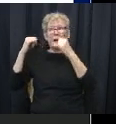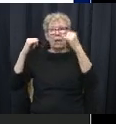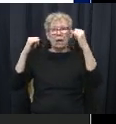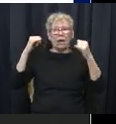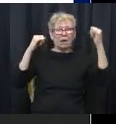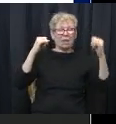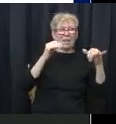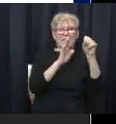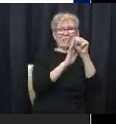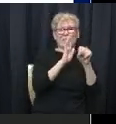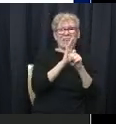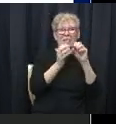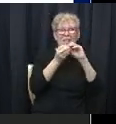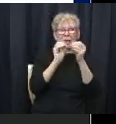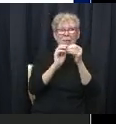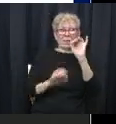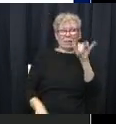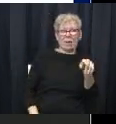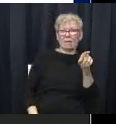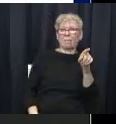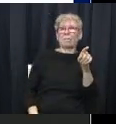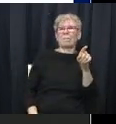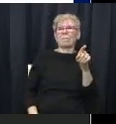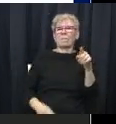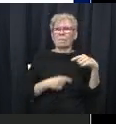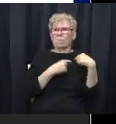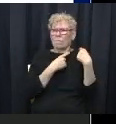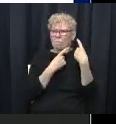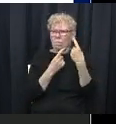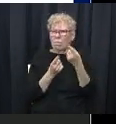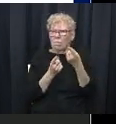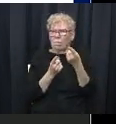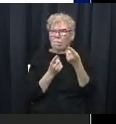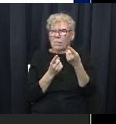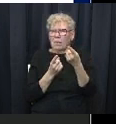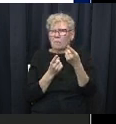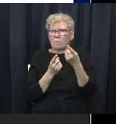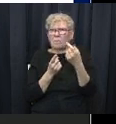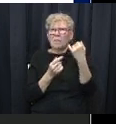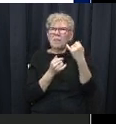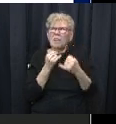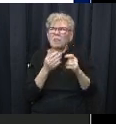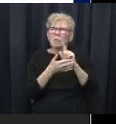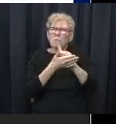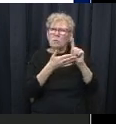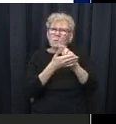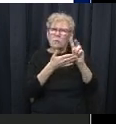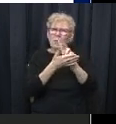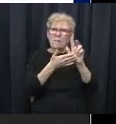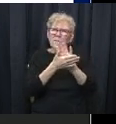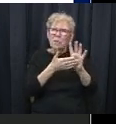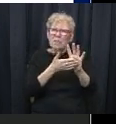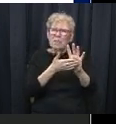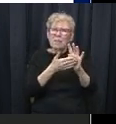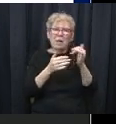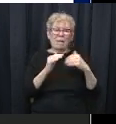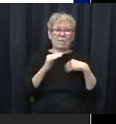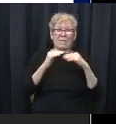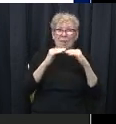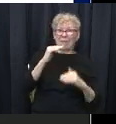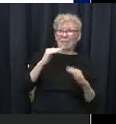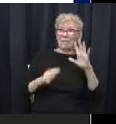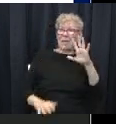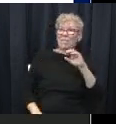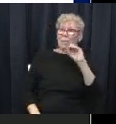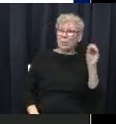couple weeks, we've been at or below 5%. As I mentioned, that's the standard we want to see. And as the governor